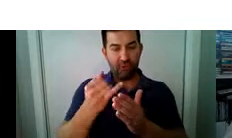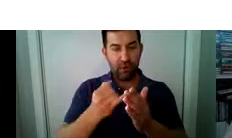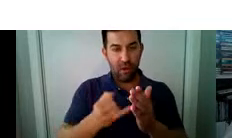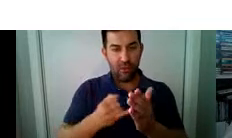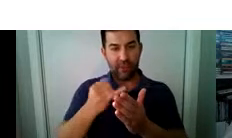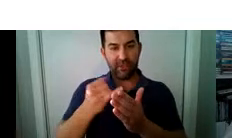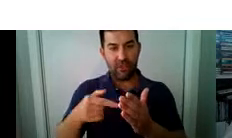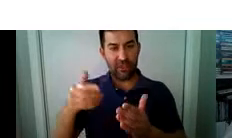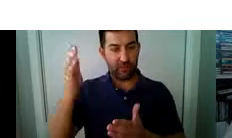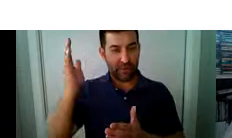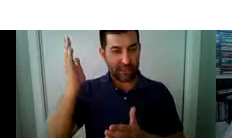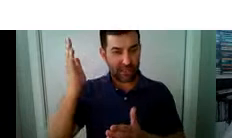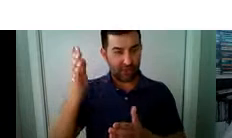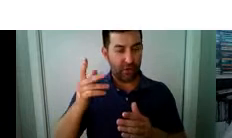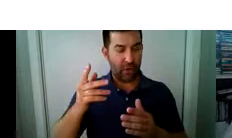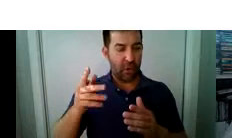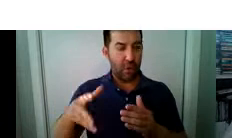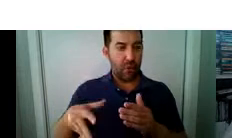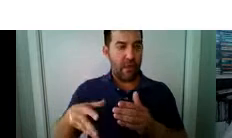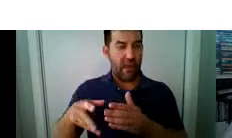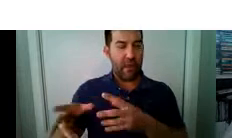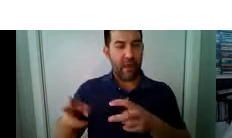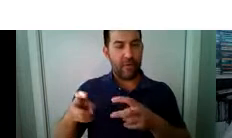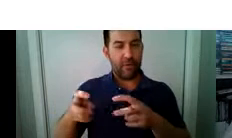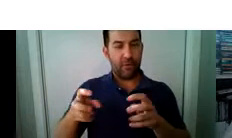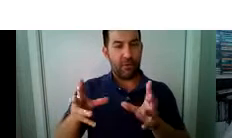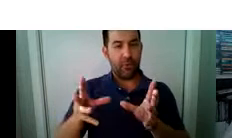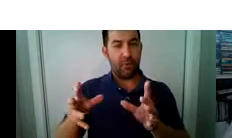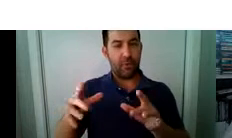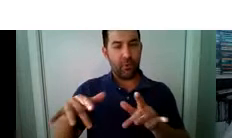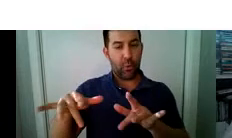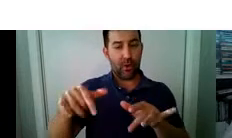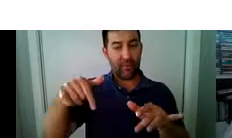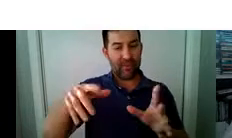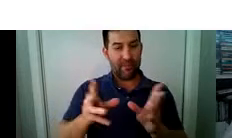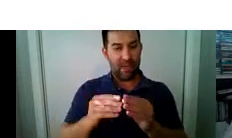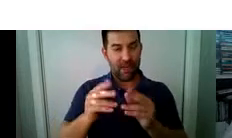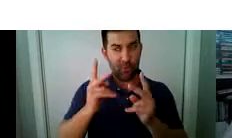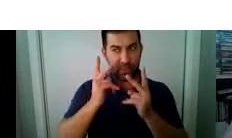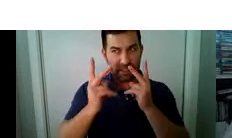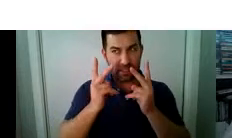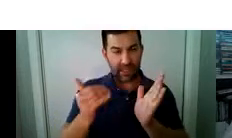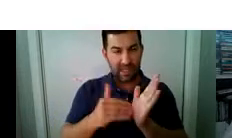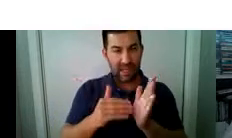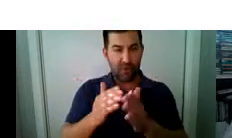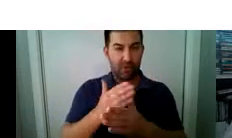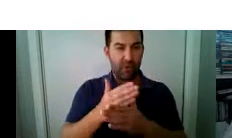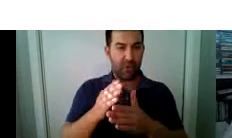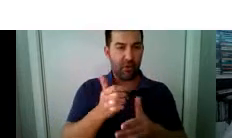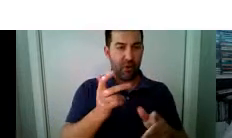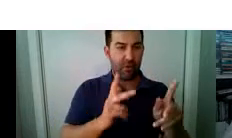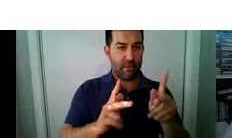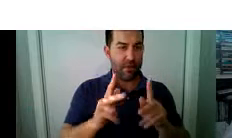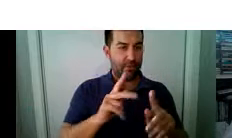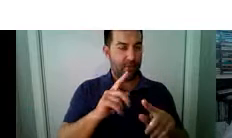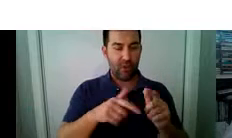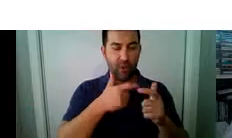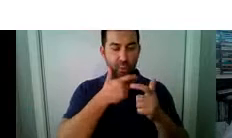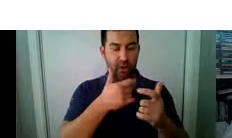presentation. We'll also upload the recording of this meeting to this website so that you can revisit it or share with people who weren't able to attend